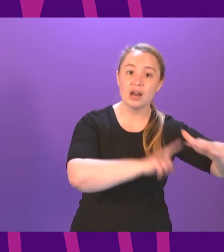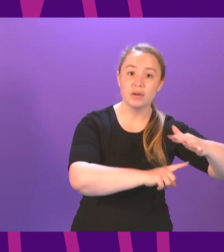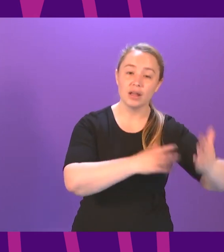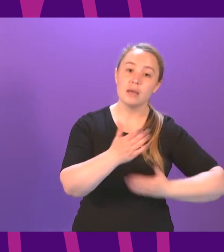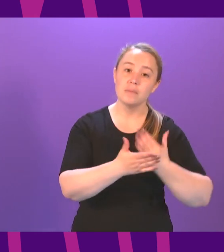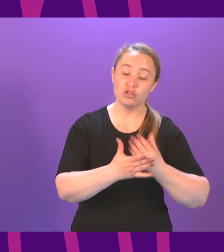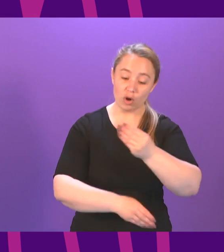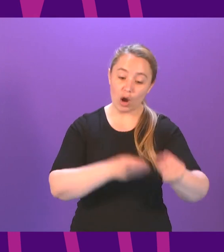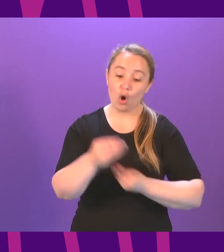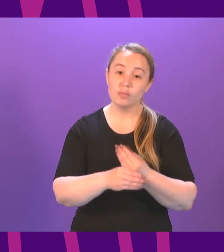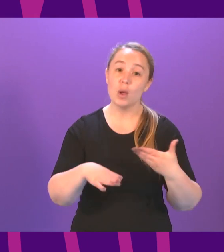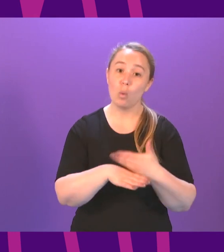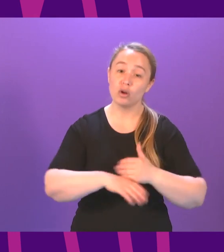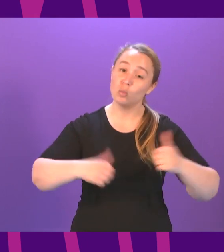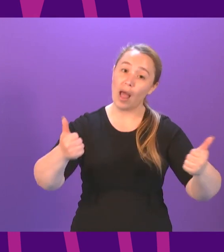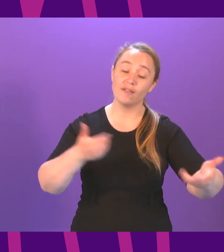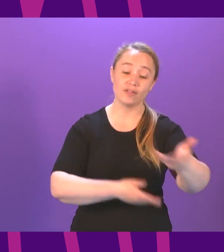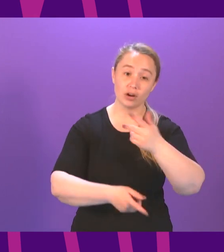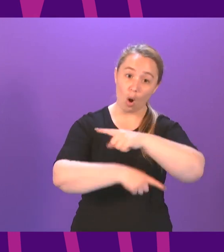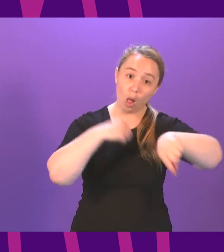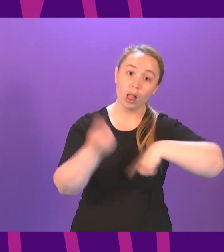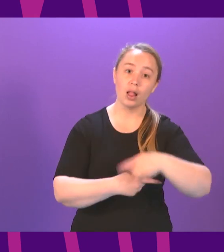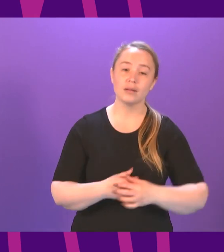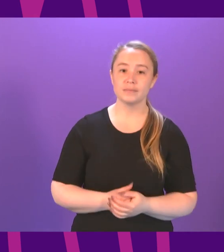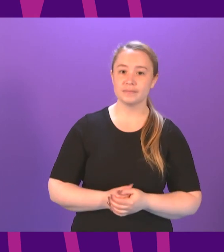an economy that works for everyone.